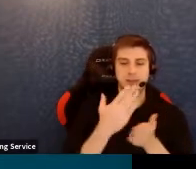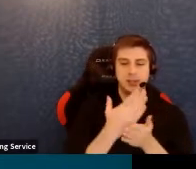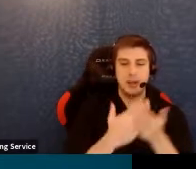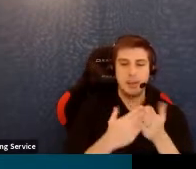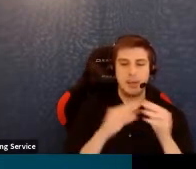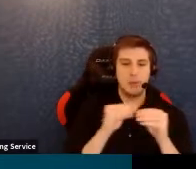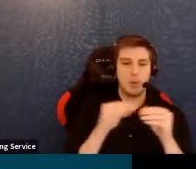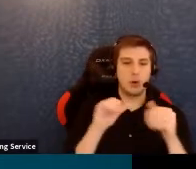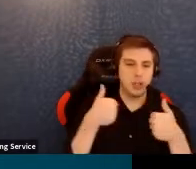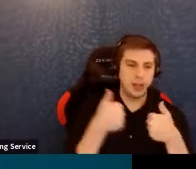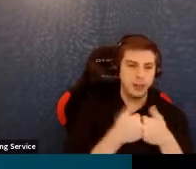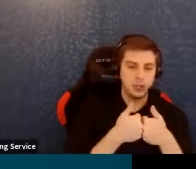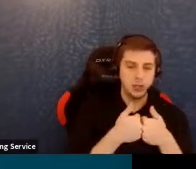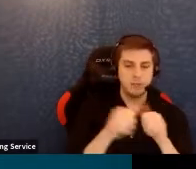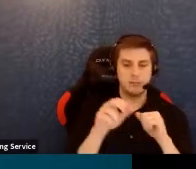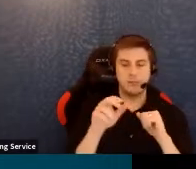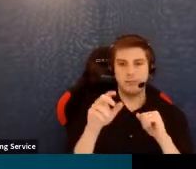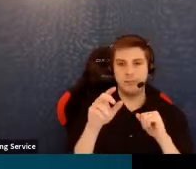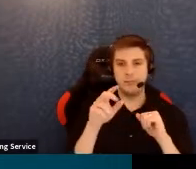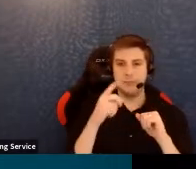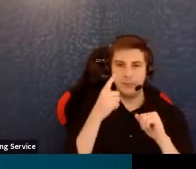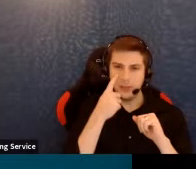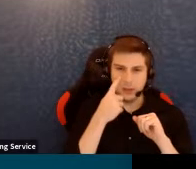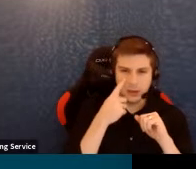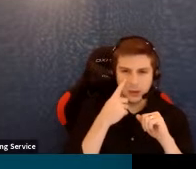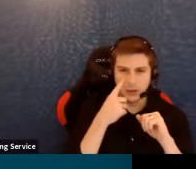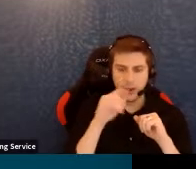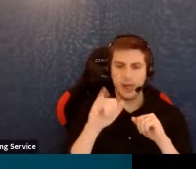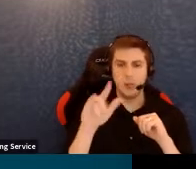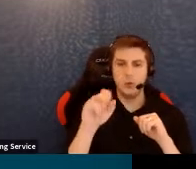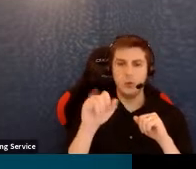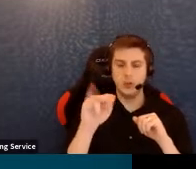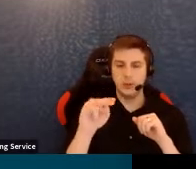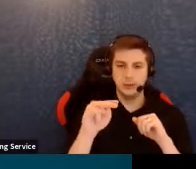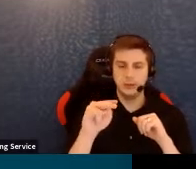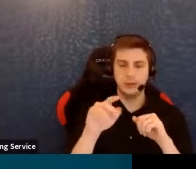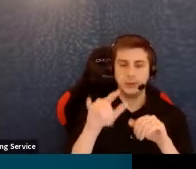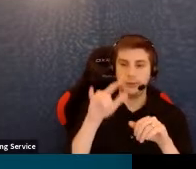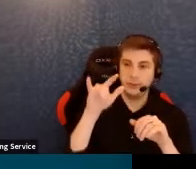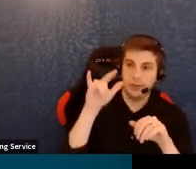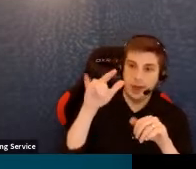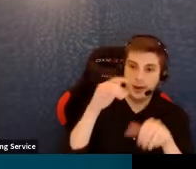more challenging visual illusions that you might face as you fly drones at night.